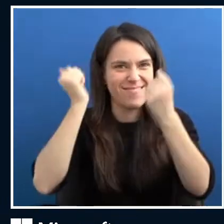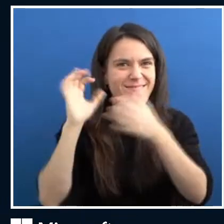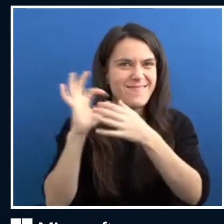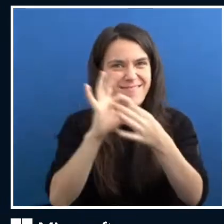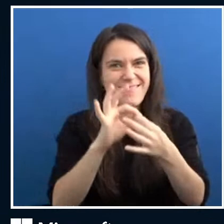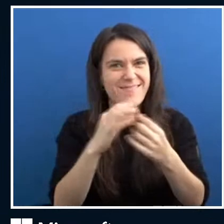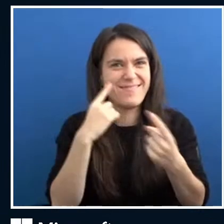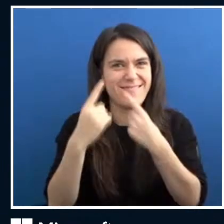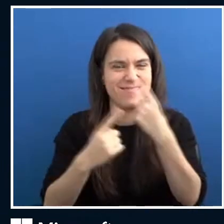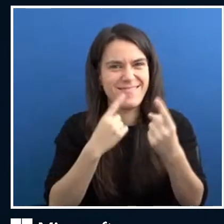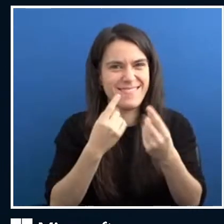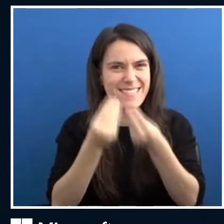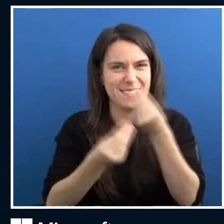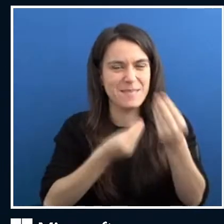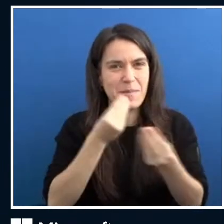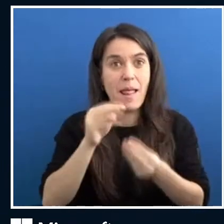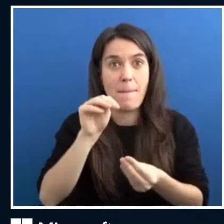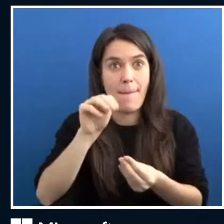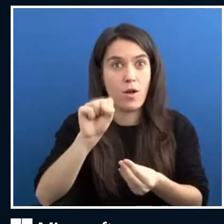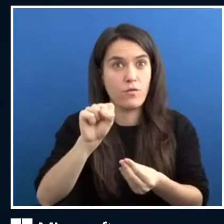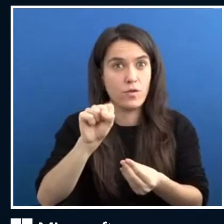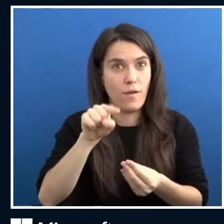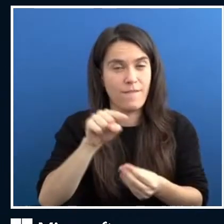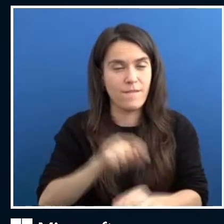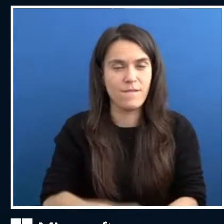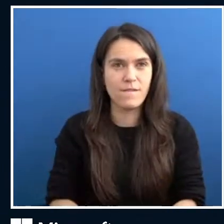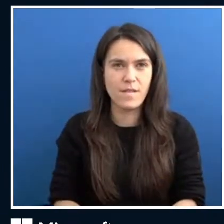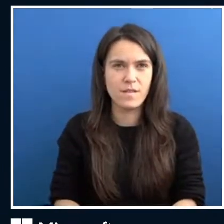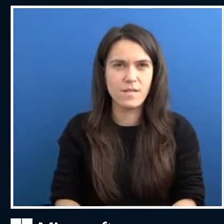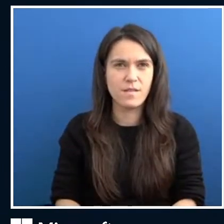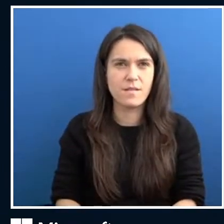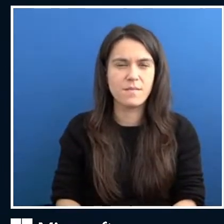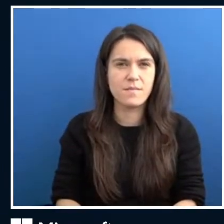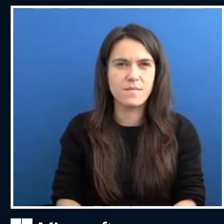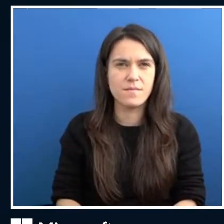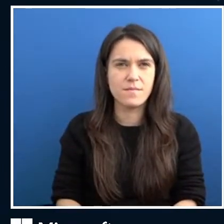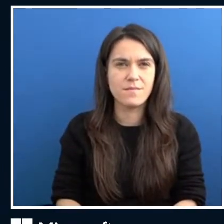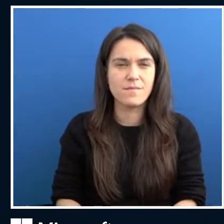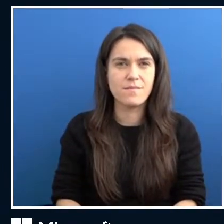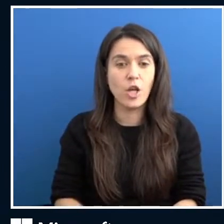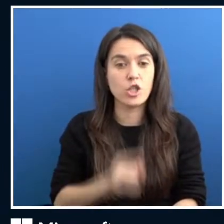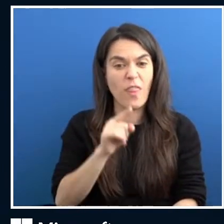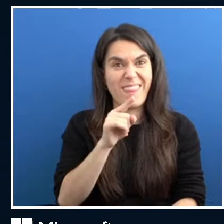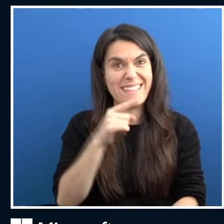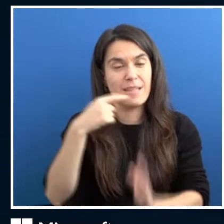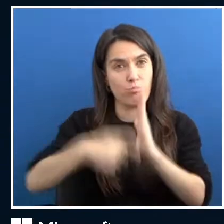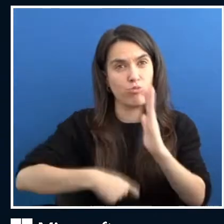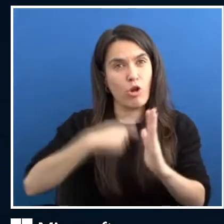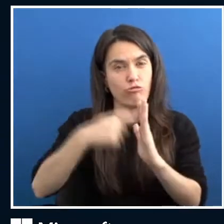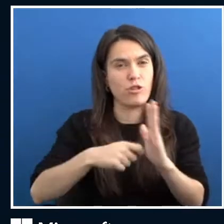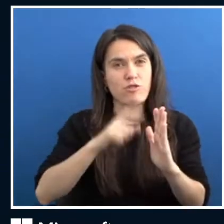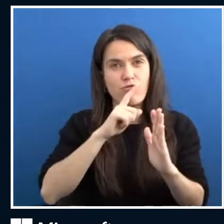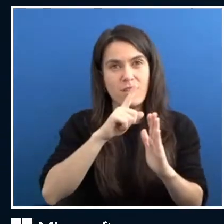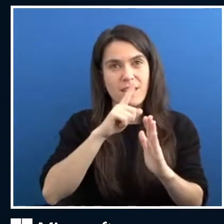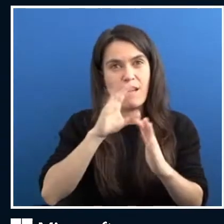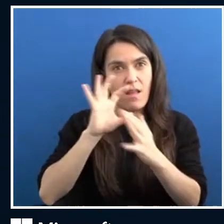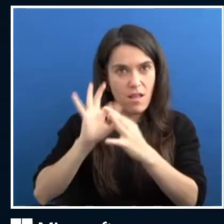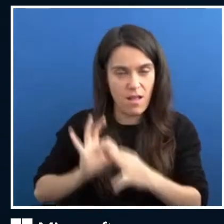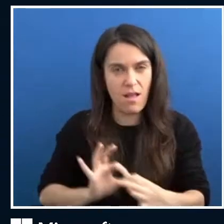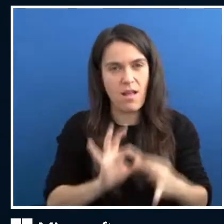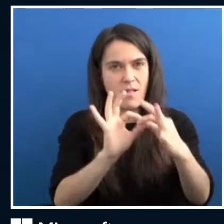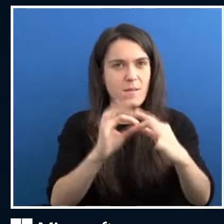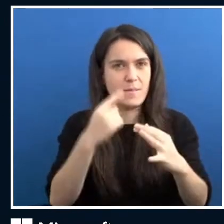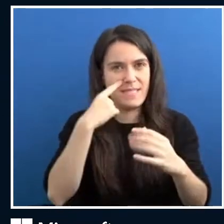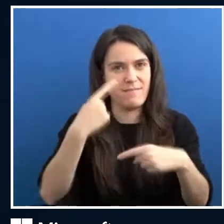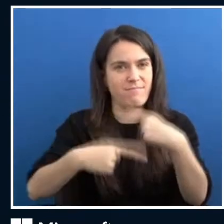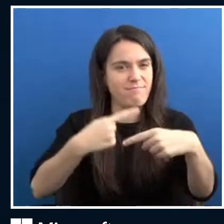Microsoft Learn walkthrough. This was actually a follow-up project of what you could do after learning those. Yeah,